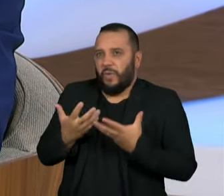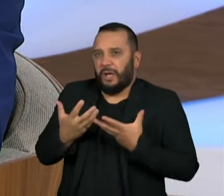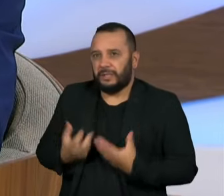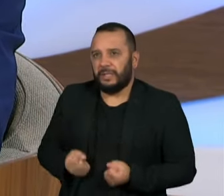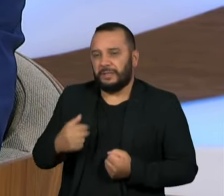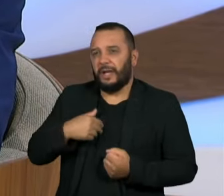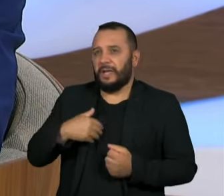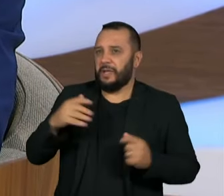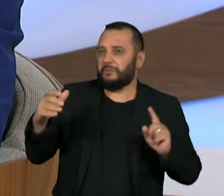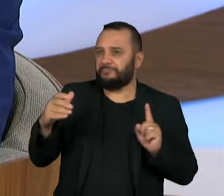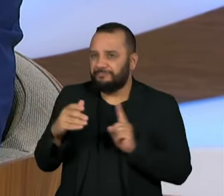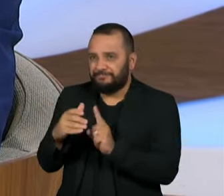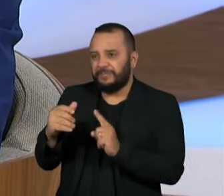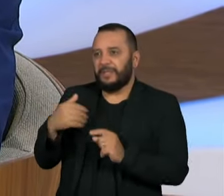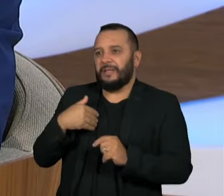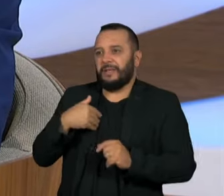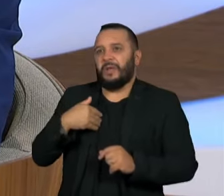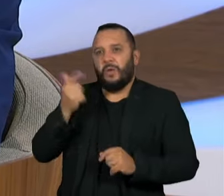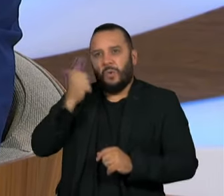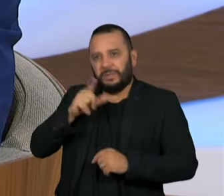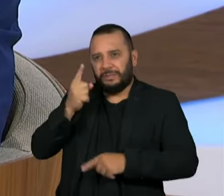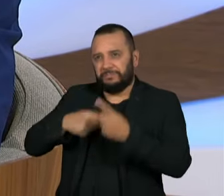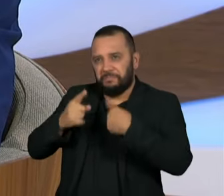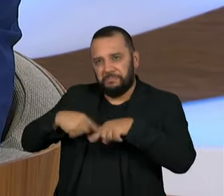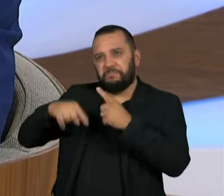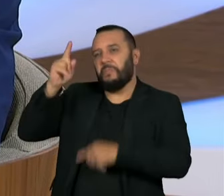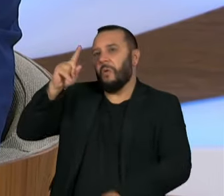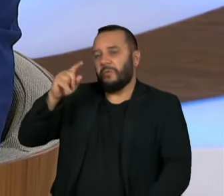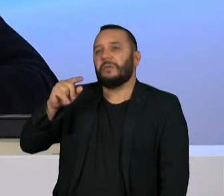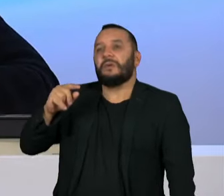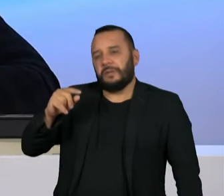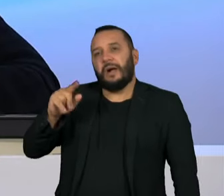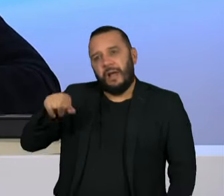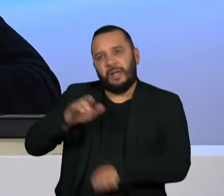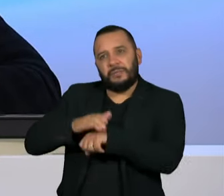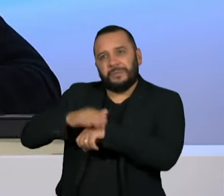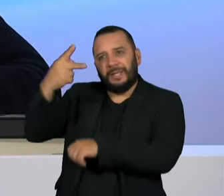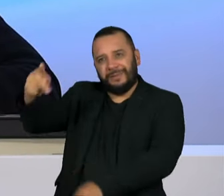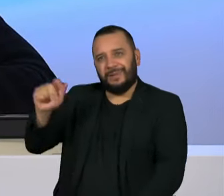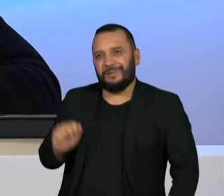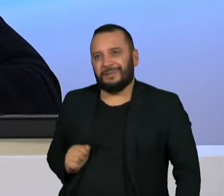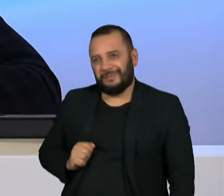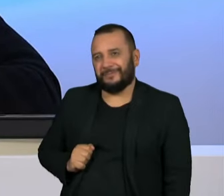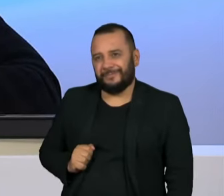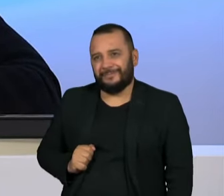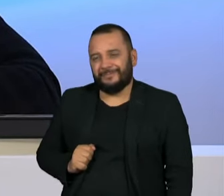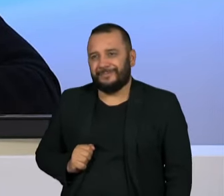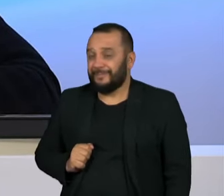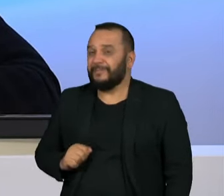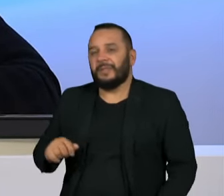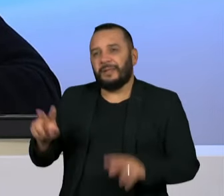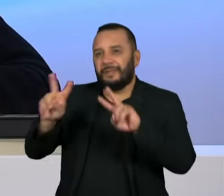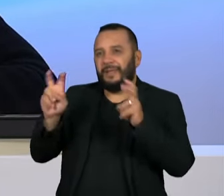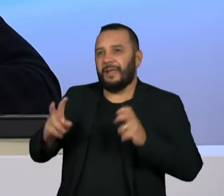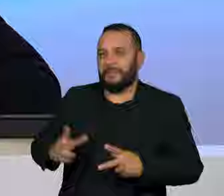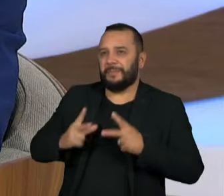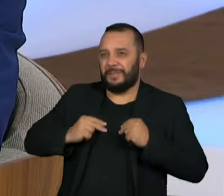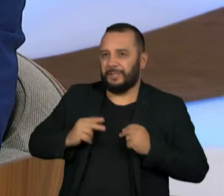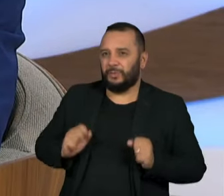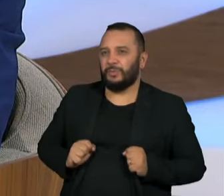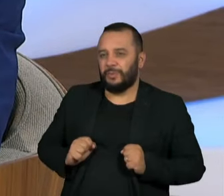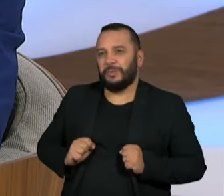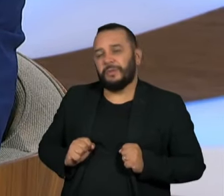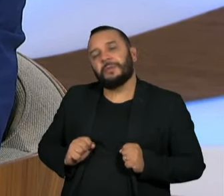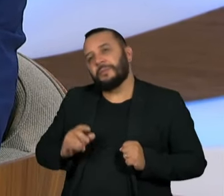success, was their own doing. Coming back to meritocracy, the meritocratic